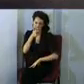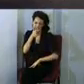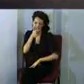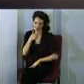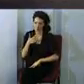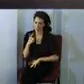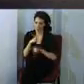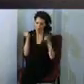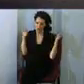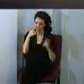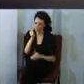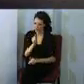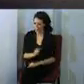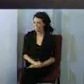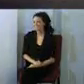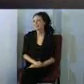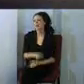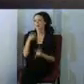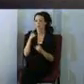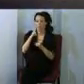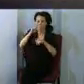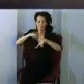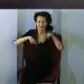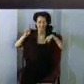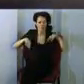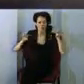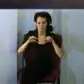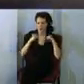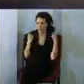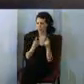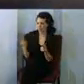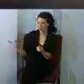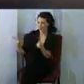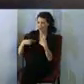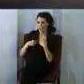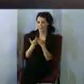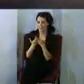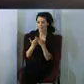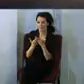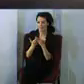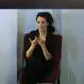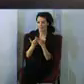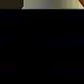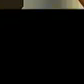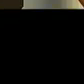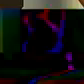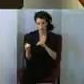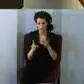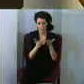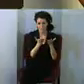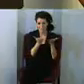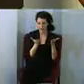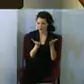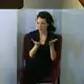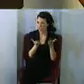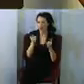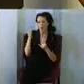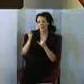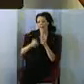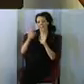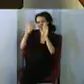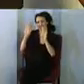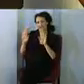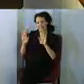know, we really are an eclectic and diverse group. And, of course, now moving to this campus, I have to say last Sunday after, as we were worshiping